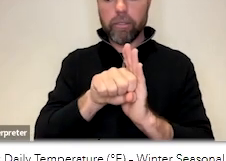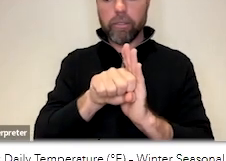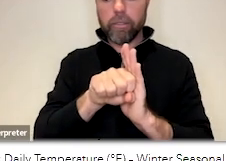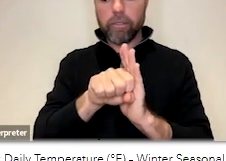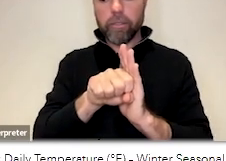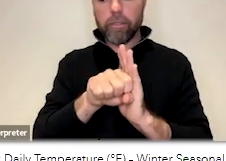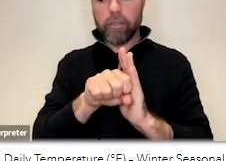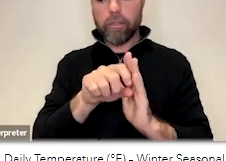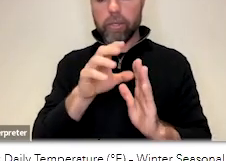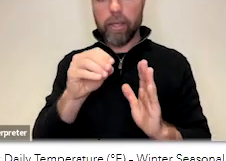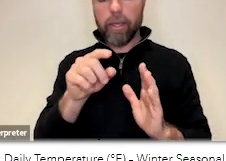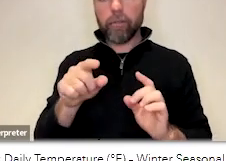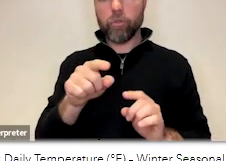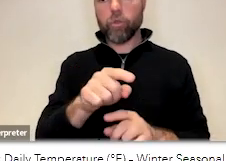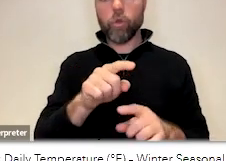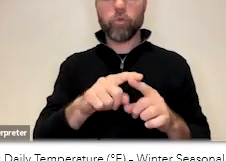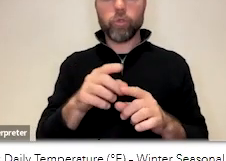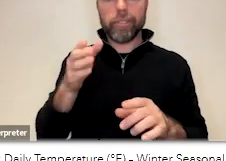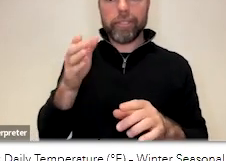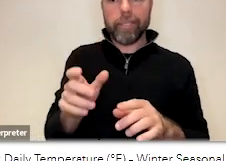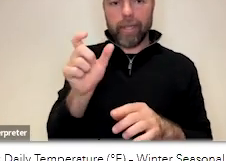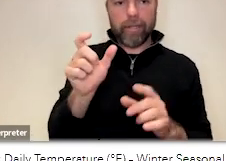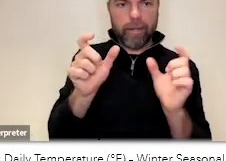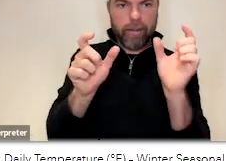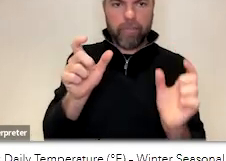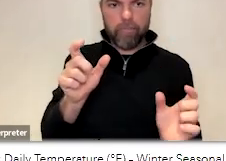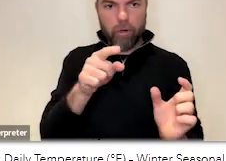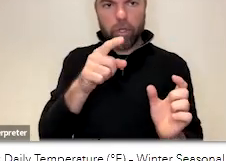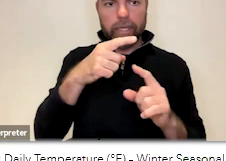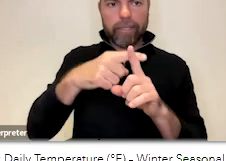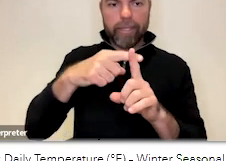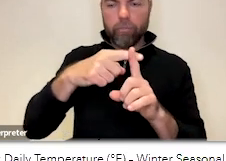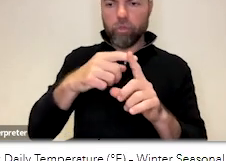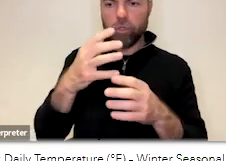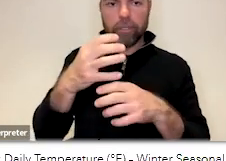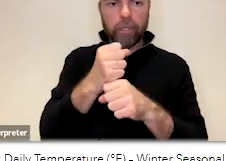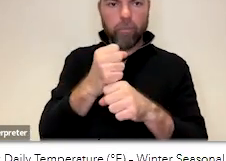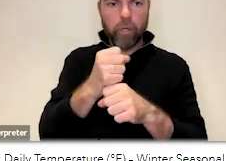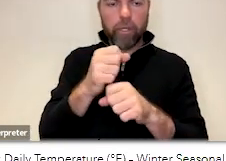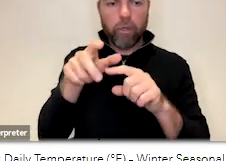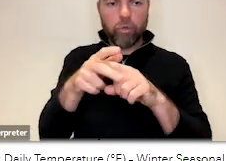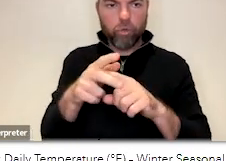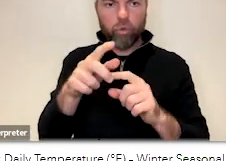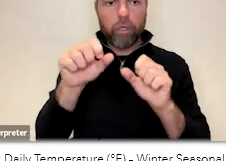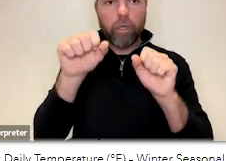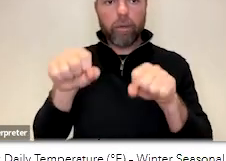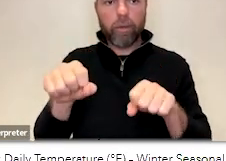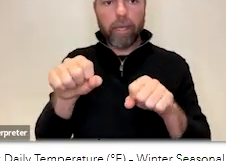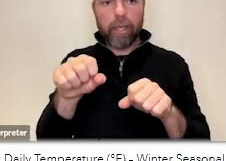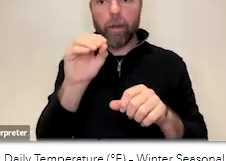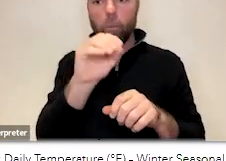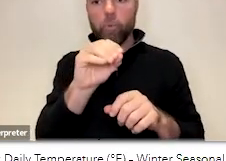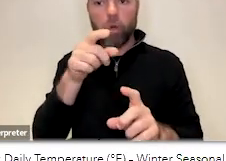come over to the side panel where we have our temperature summary tool, I can put a